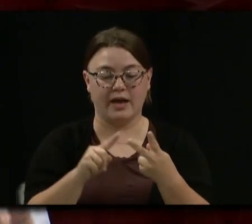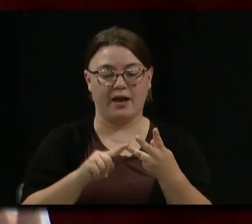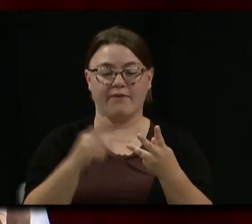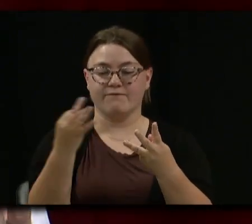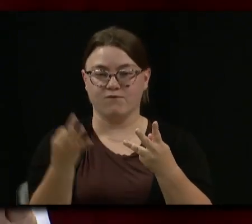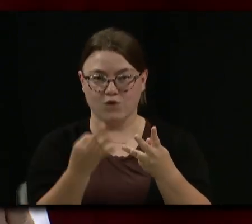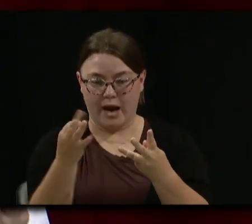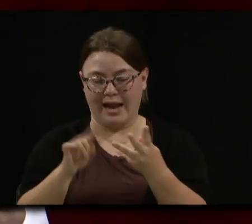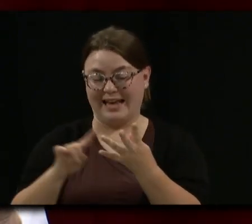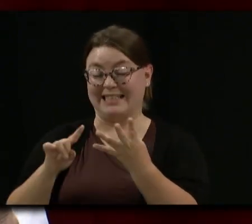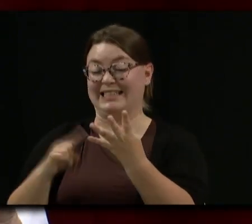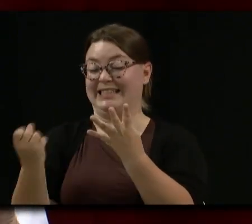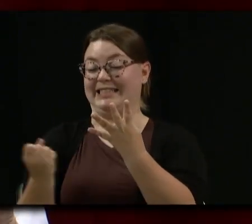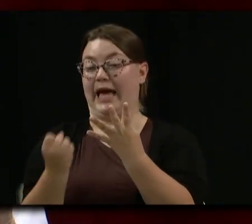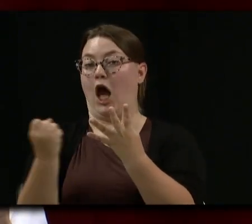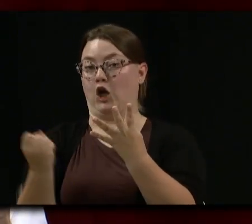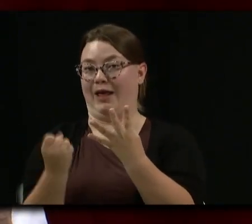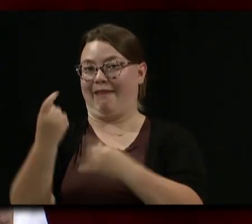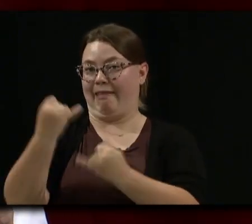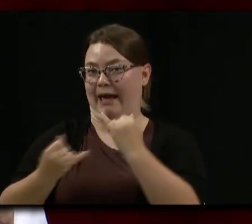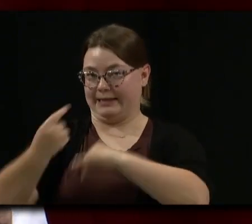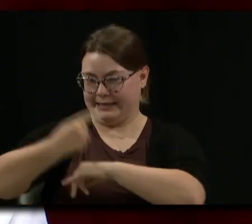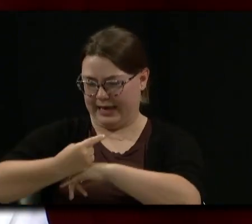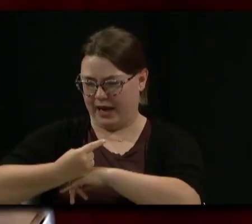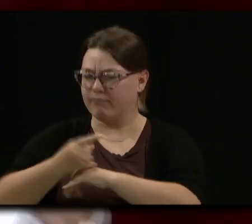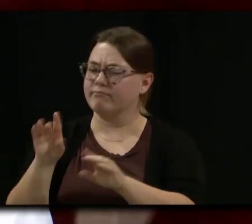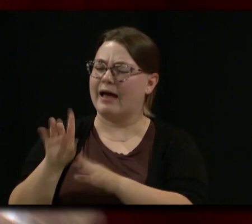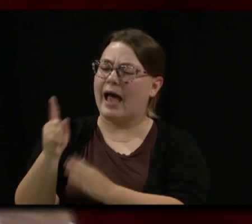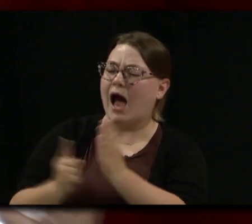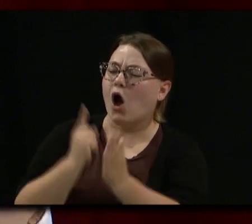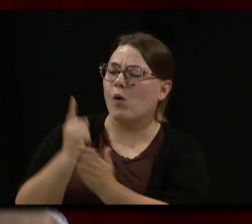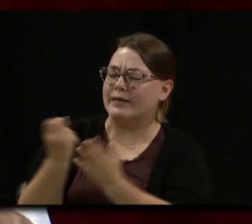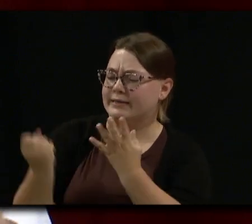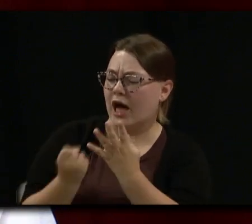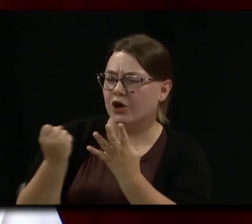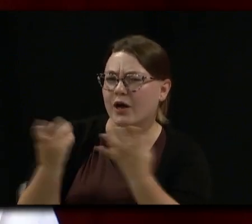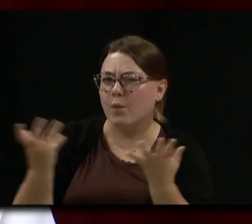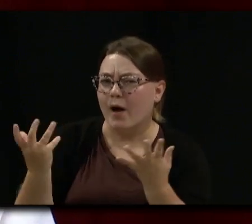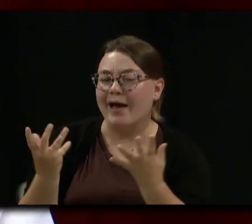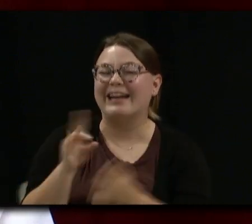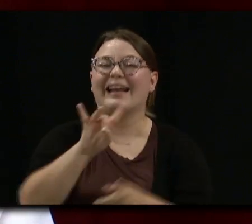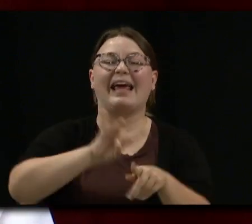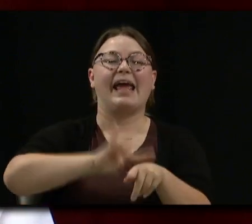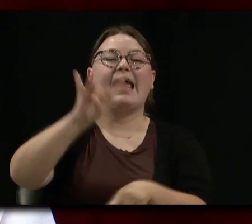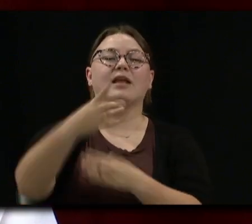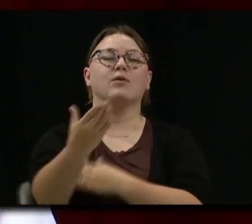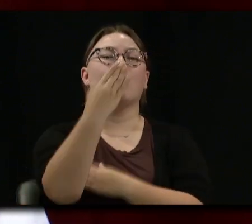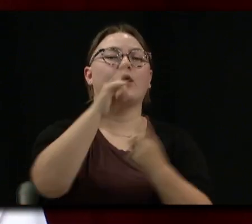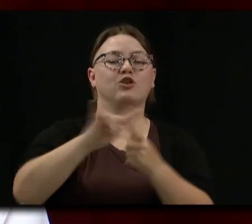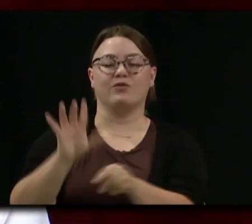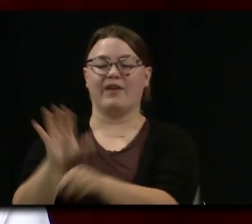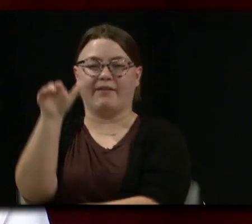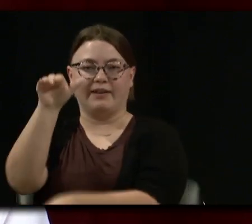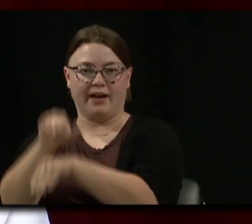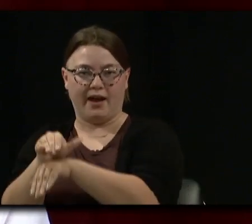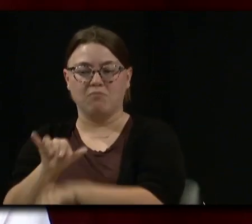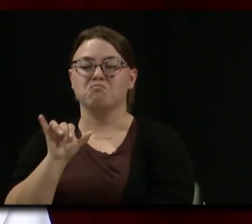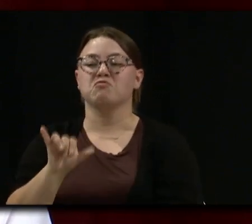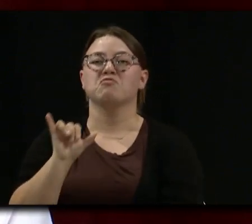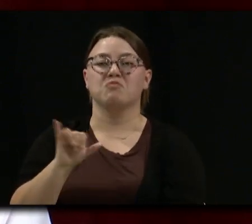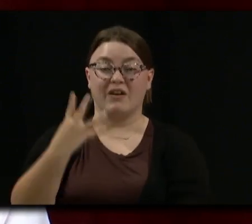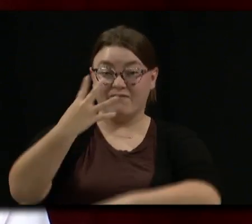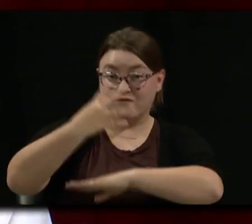that you would then be open on a Saturday? 8 to 5. Okay, so business hours mm-hmm. on a Saturday, really leaving people 4